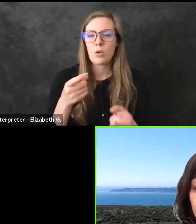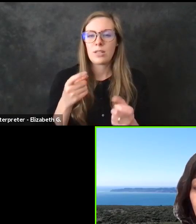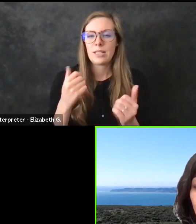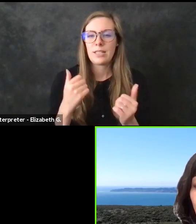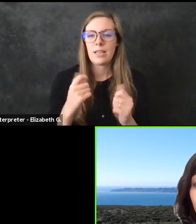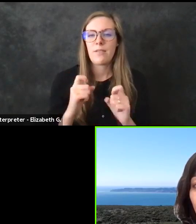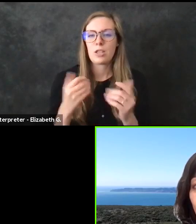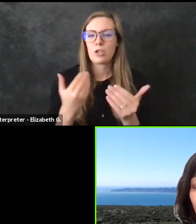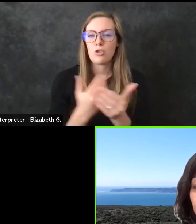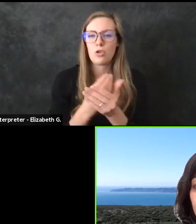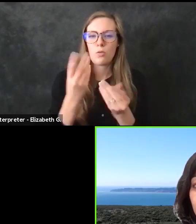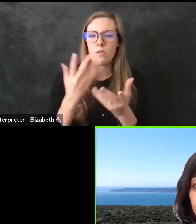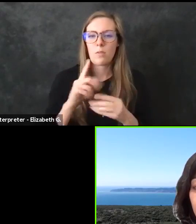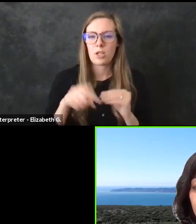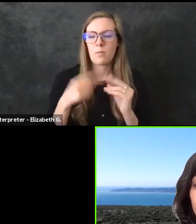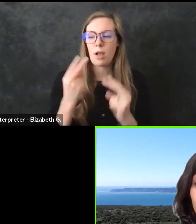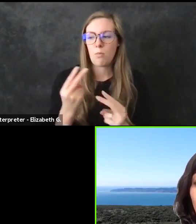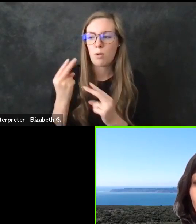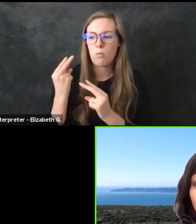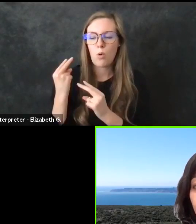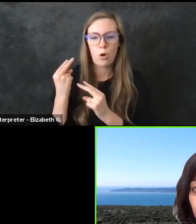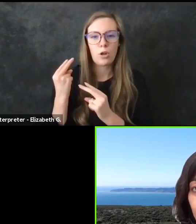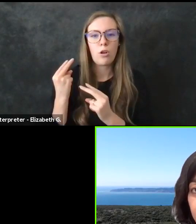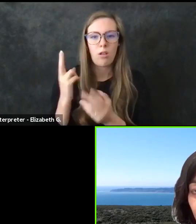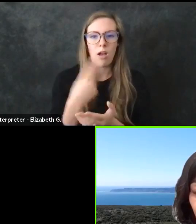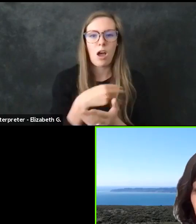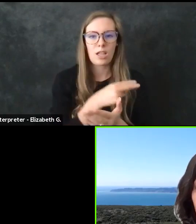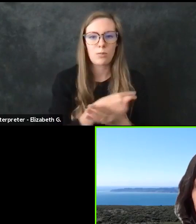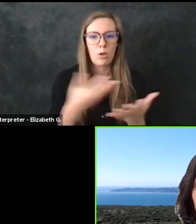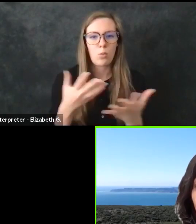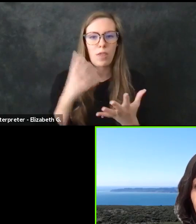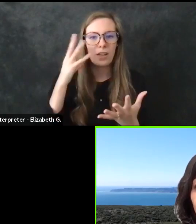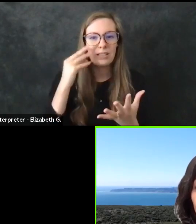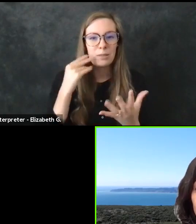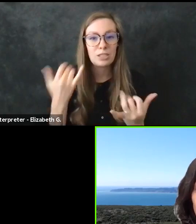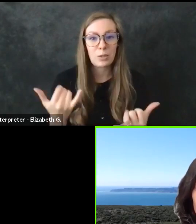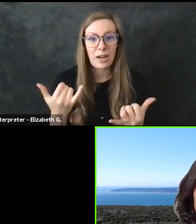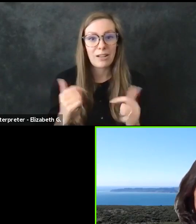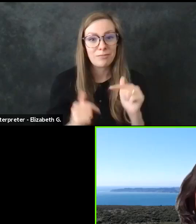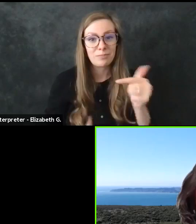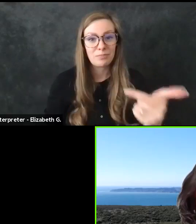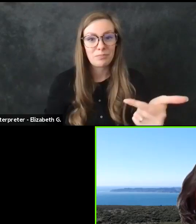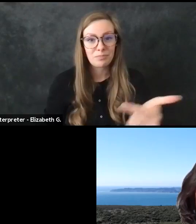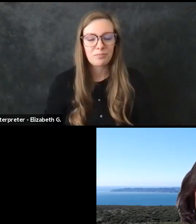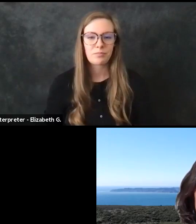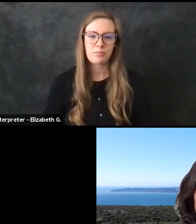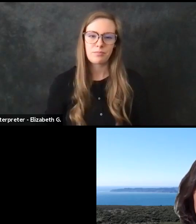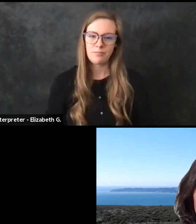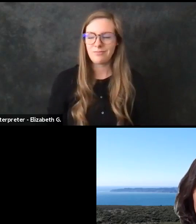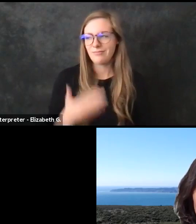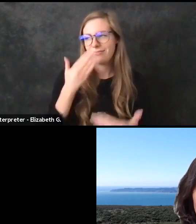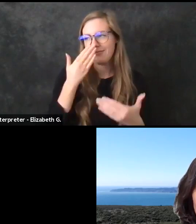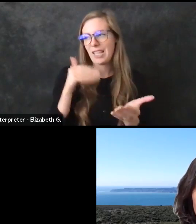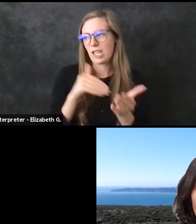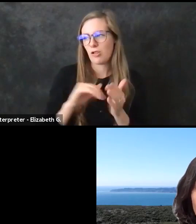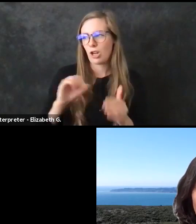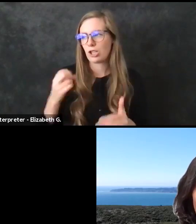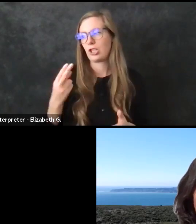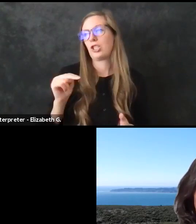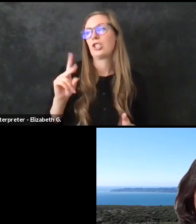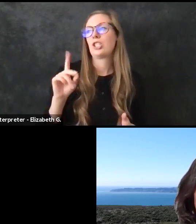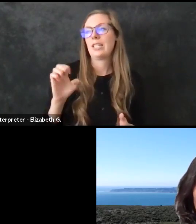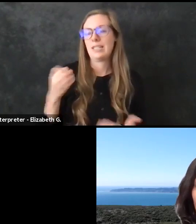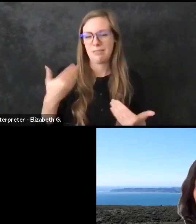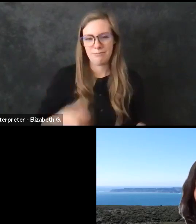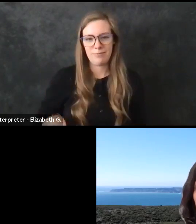Memorial Hospital and other Providence health centers are experiencing right now. Dr. Krilich? Thanks, Dr. Shende. My name is Dr.